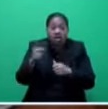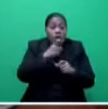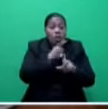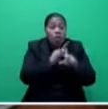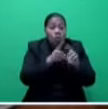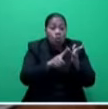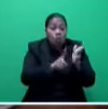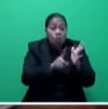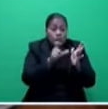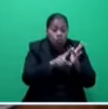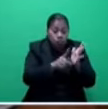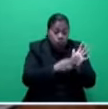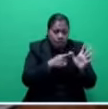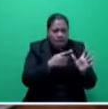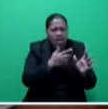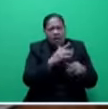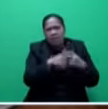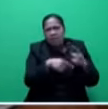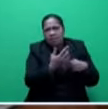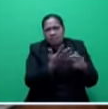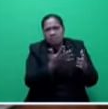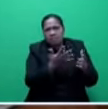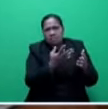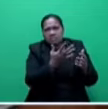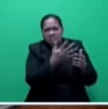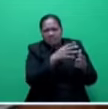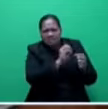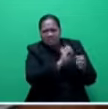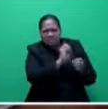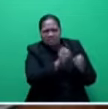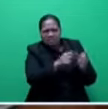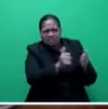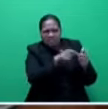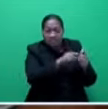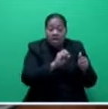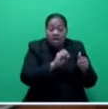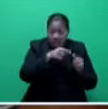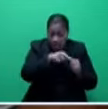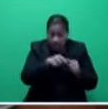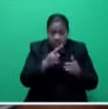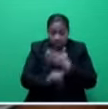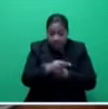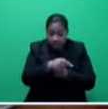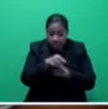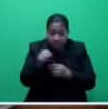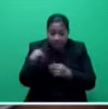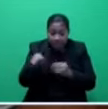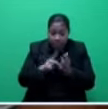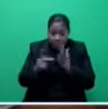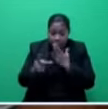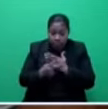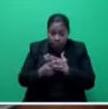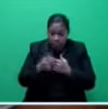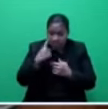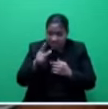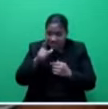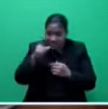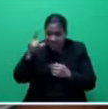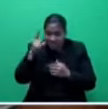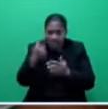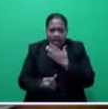completion for these two schools left this week, and of course the lead consultant who returned from the project site yesterday has indicated